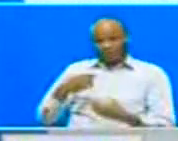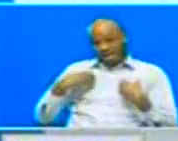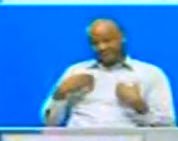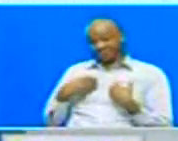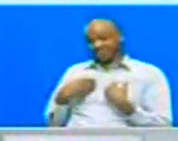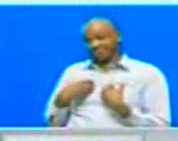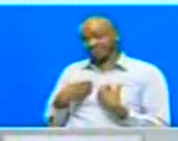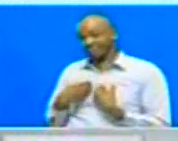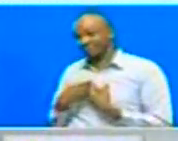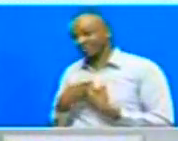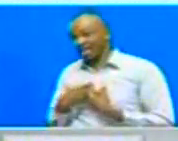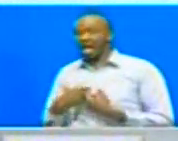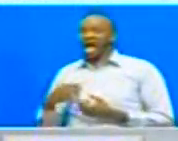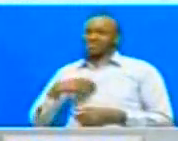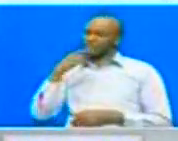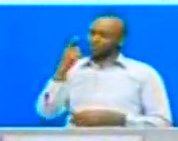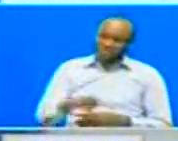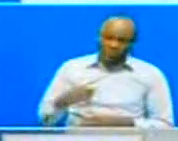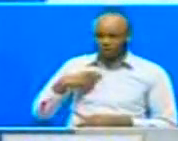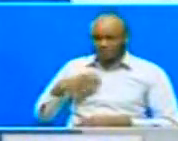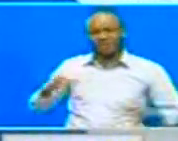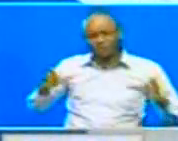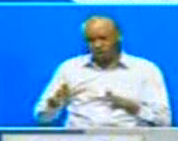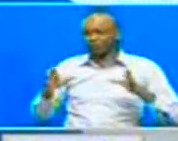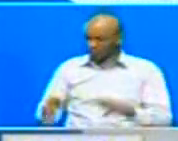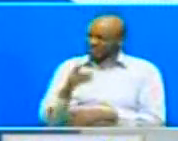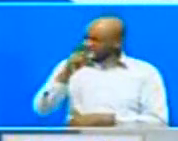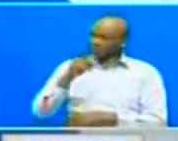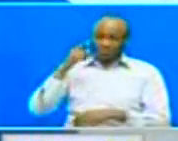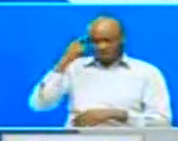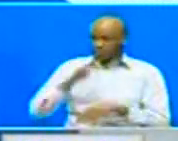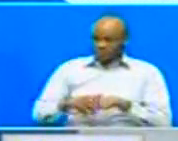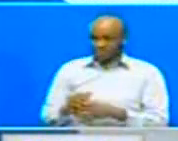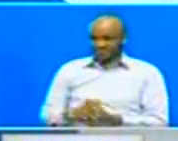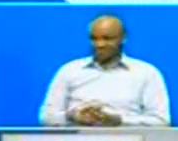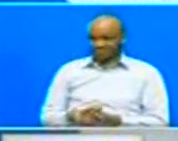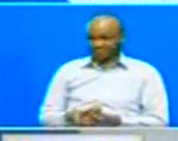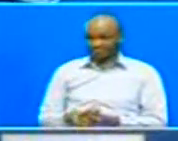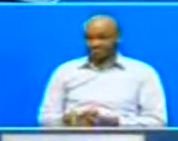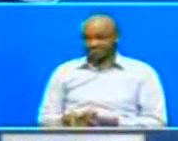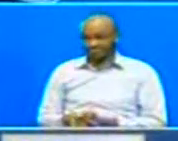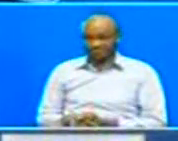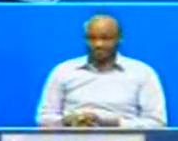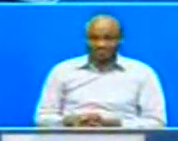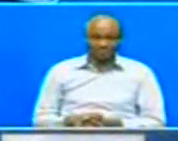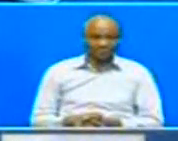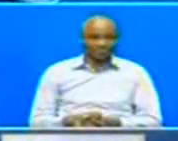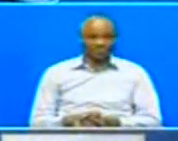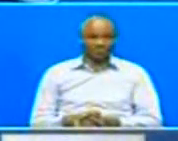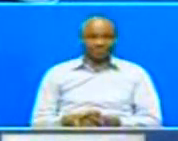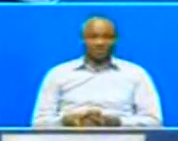principle and, you know, some saying that this seems like it's forced repatriation. No, I think Kenyans, first of all, need to understand that